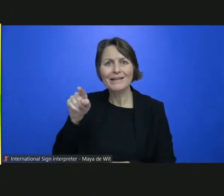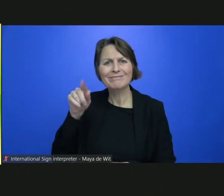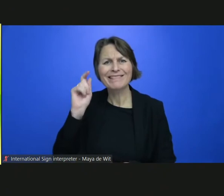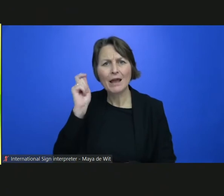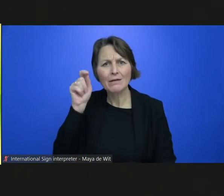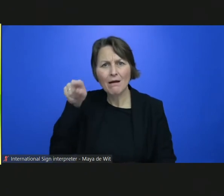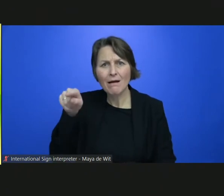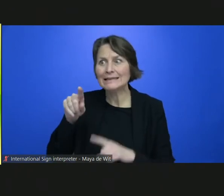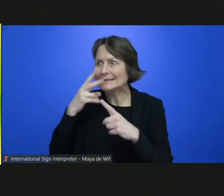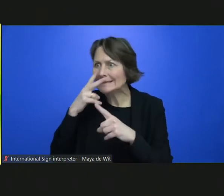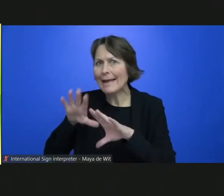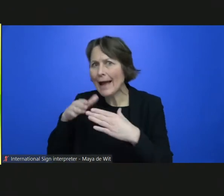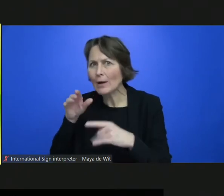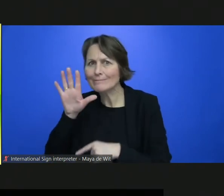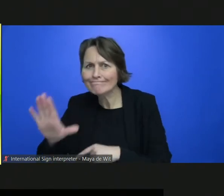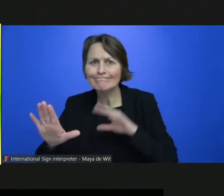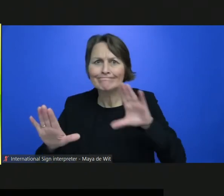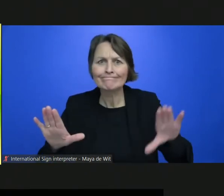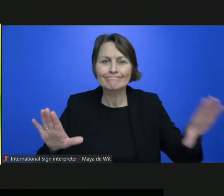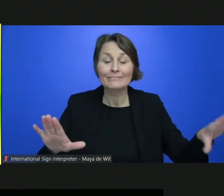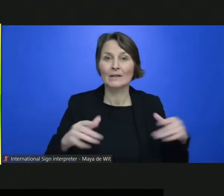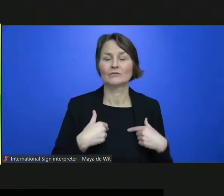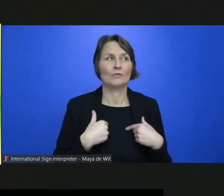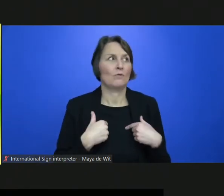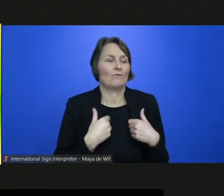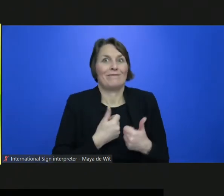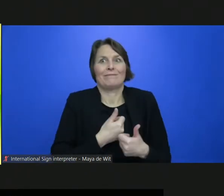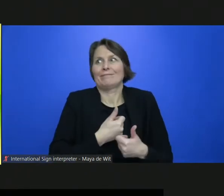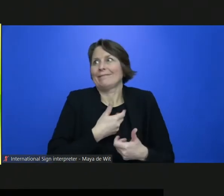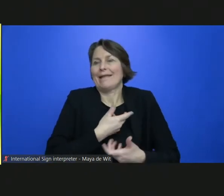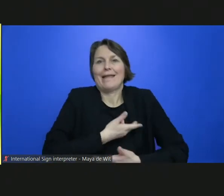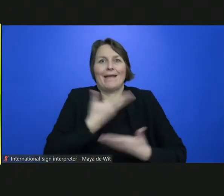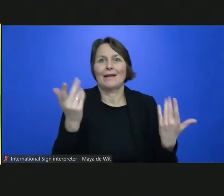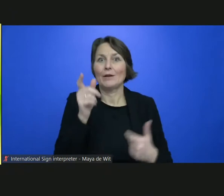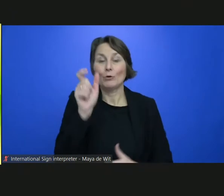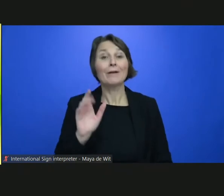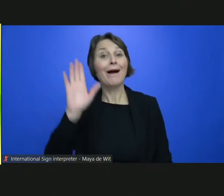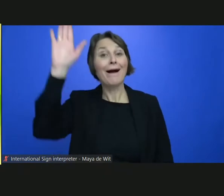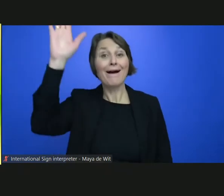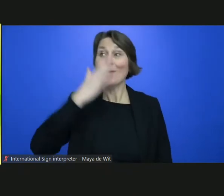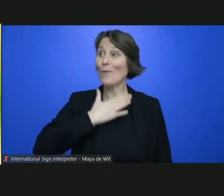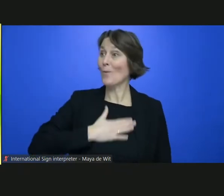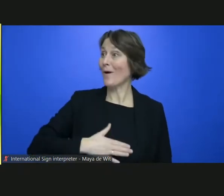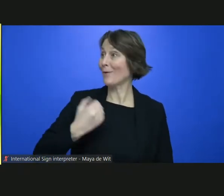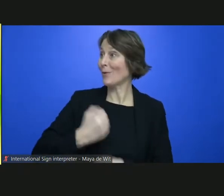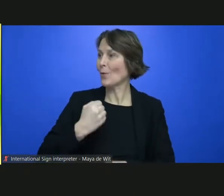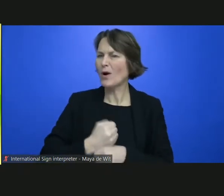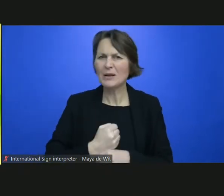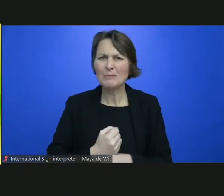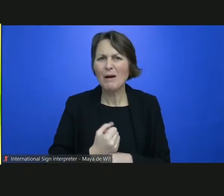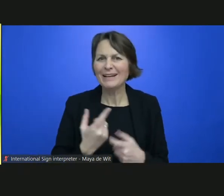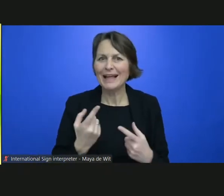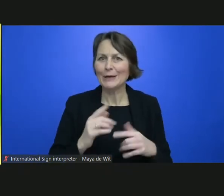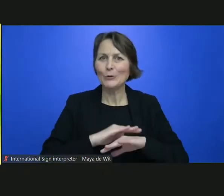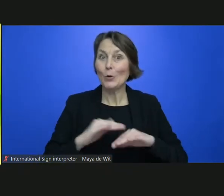will be very difficult for any non-standard applicant, not just, but particularly people with disabilities, to get a